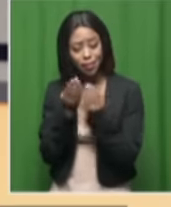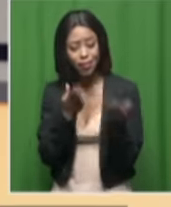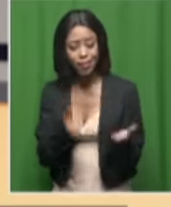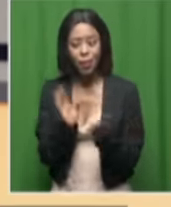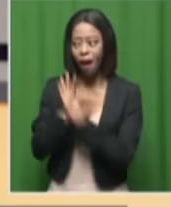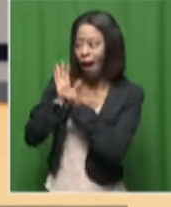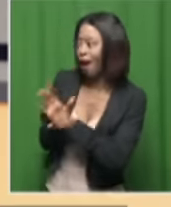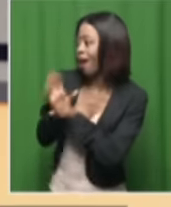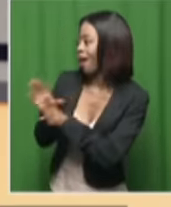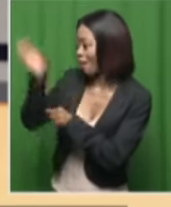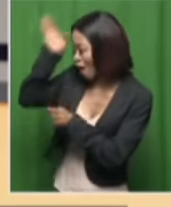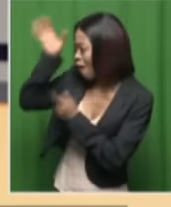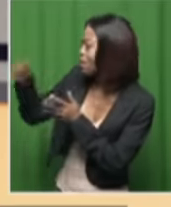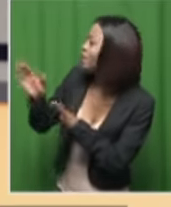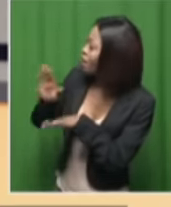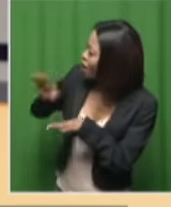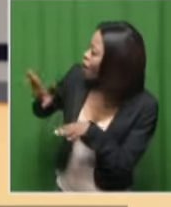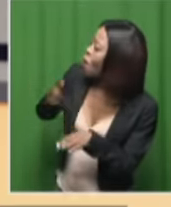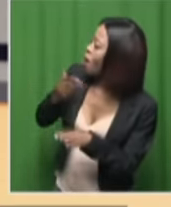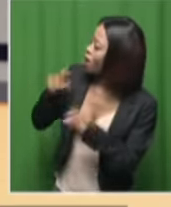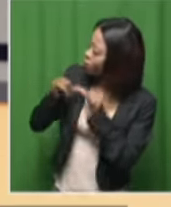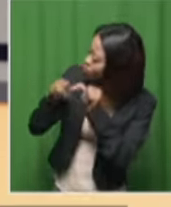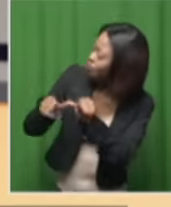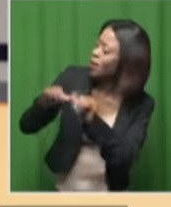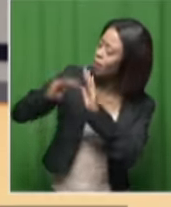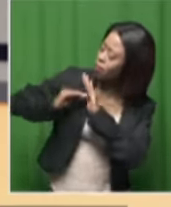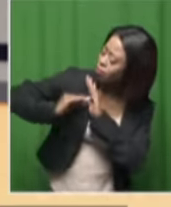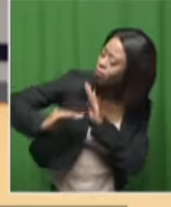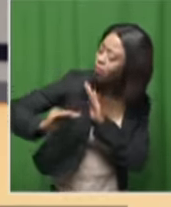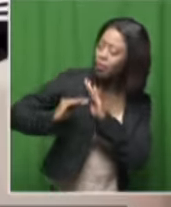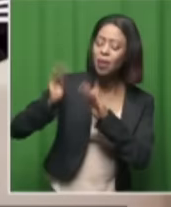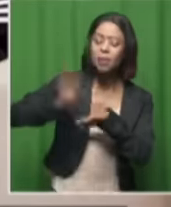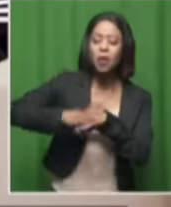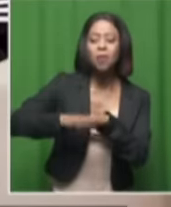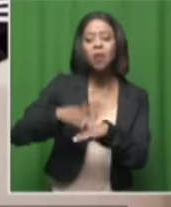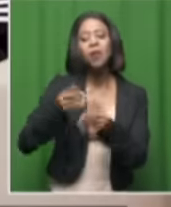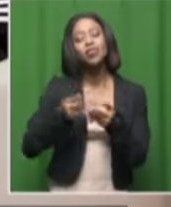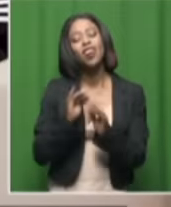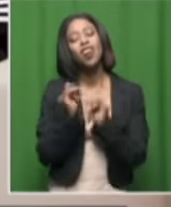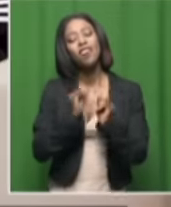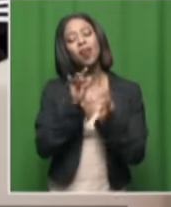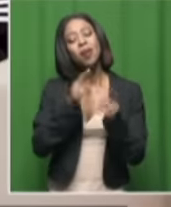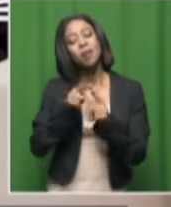Coach to say, Coach, I want to be more consistent in the starting 11 for you?